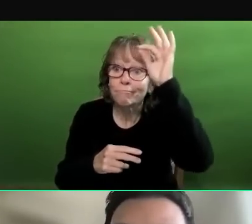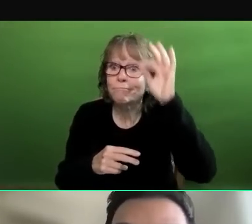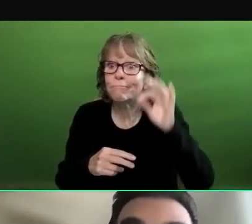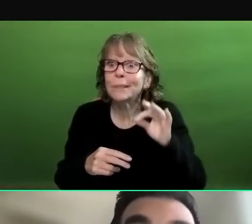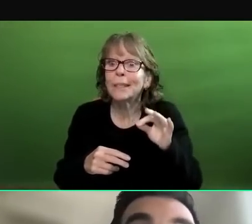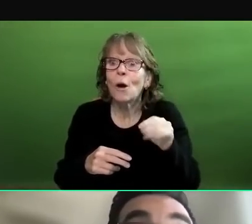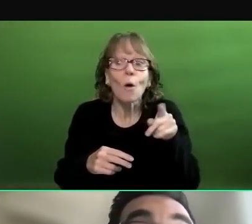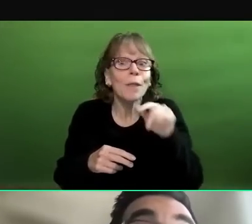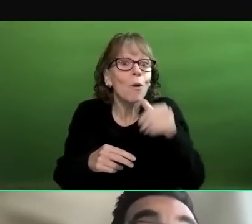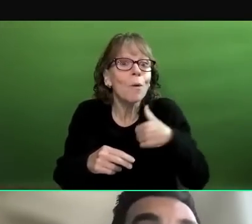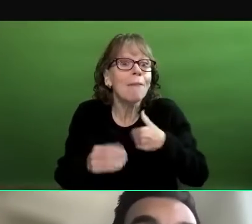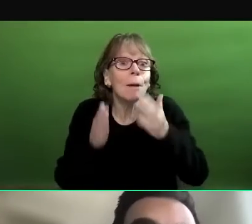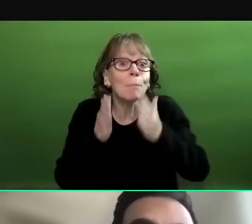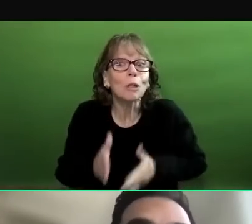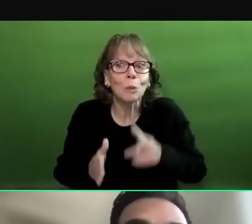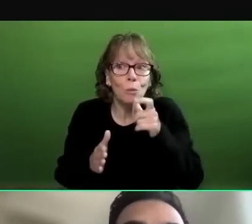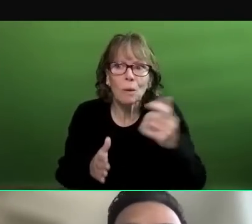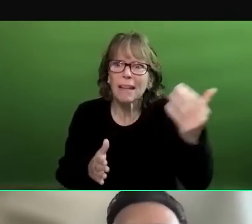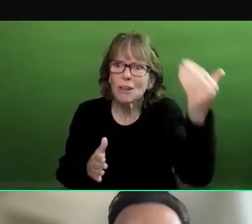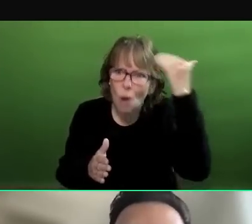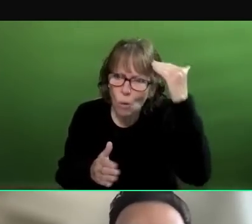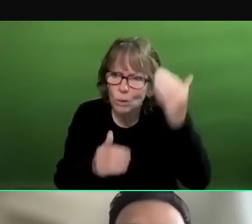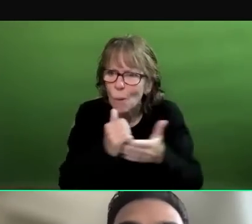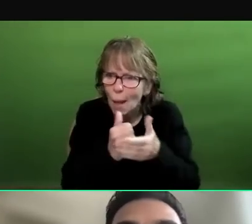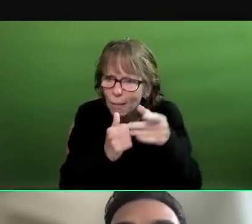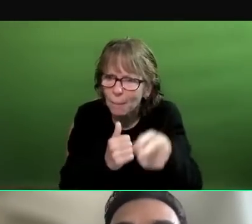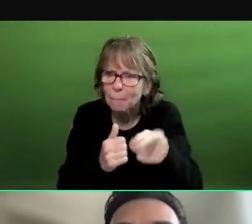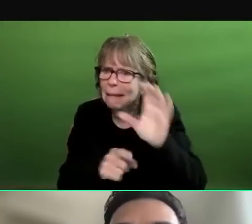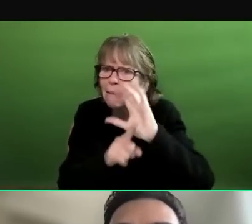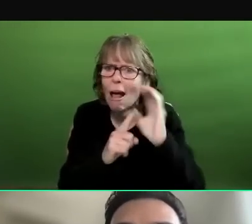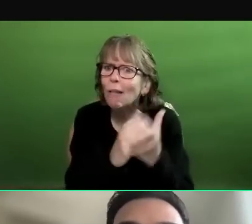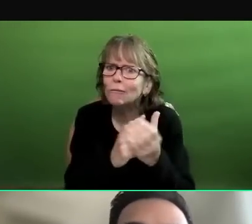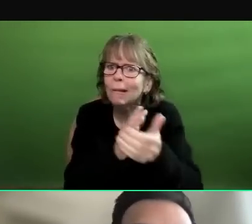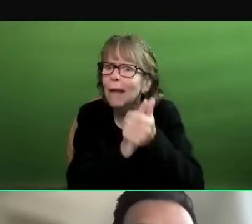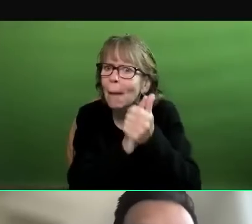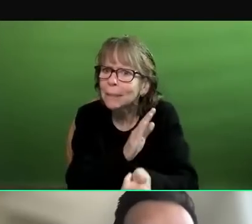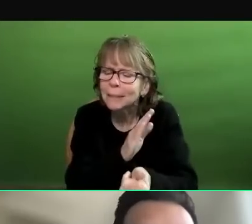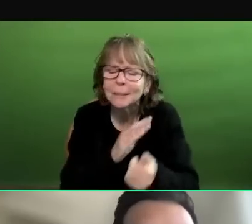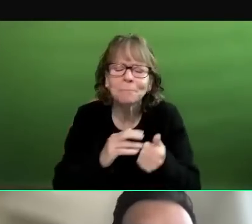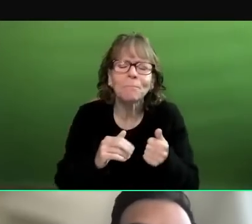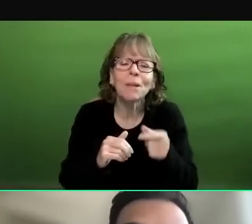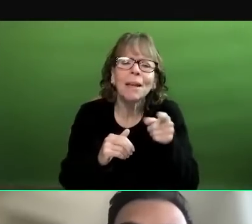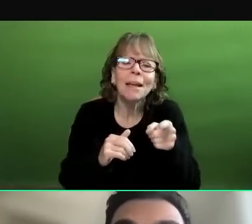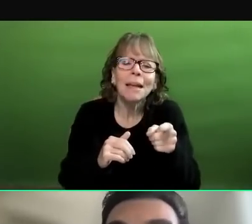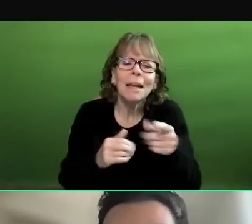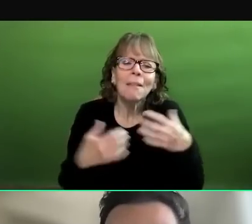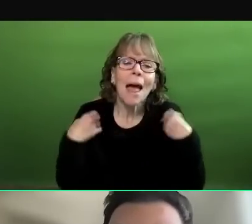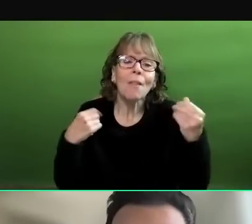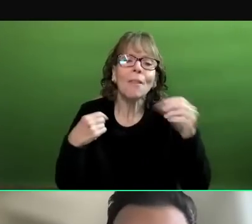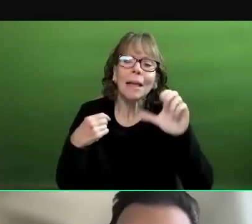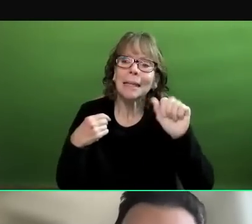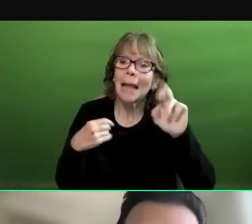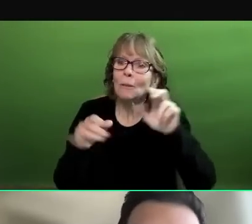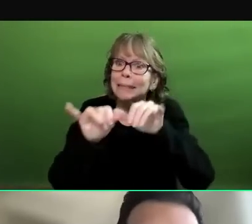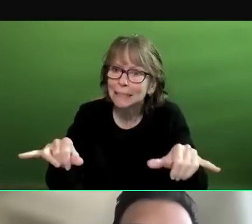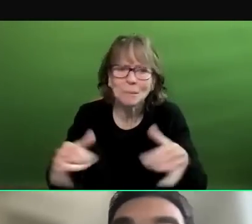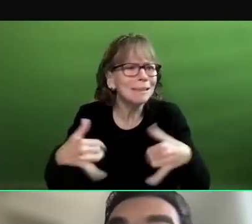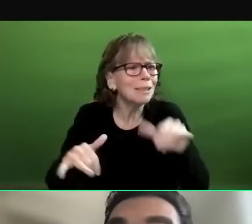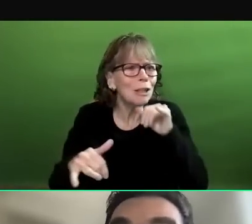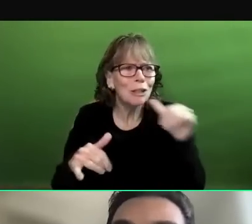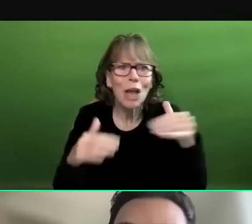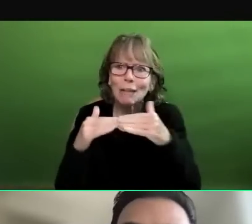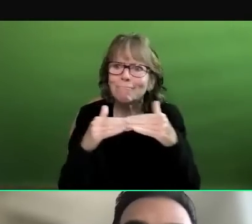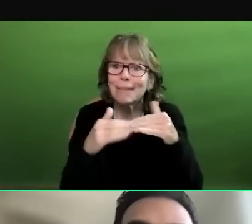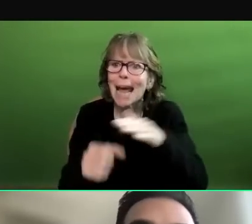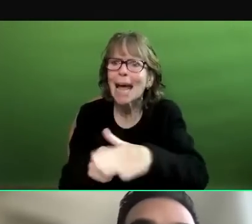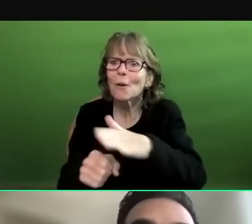competent providers or even healthcare systems, right? So at a system level, there's inadequacies in the way that provider education is rolled out on top